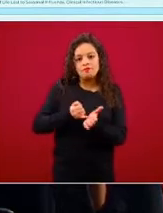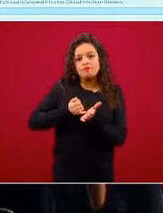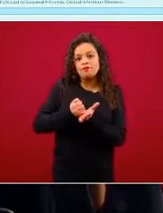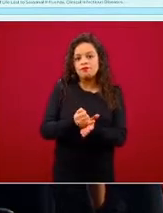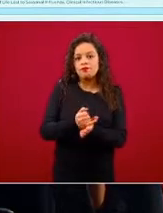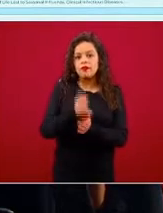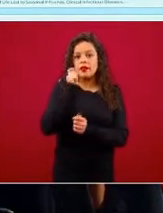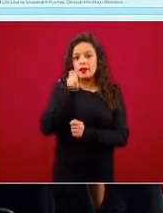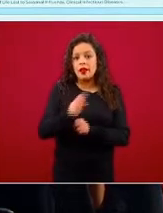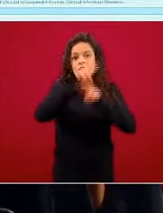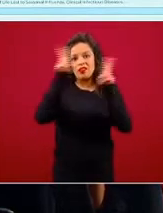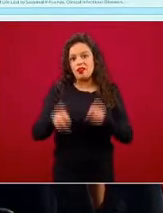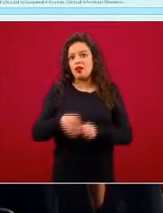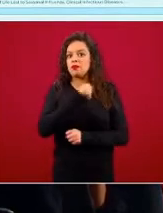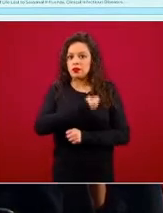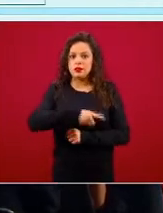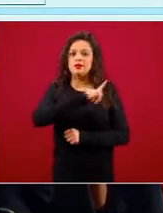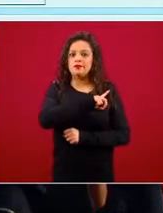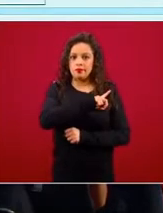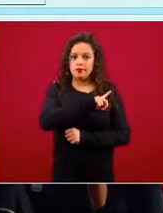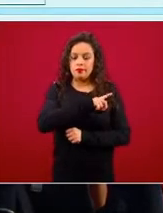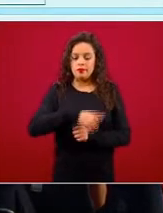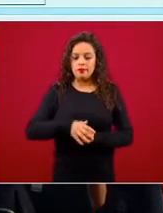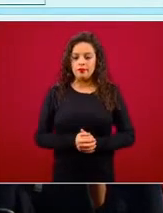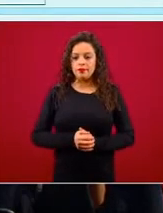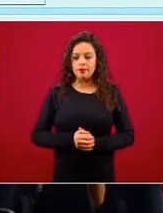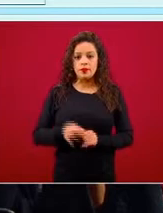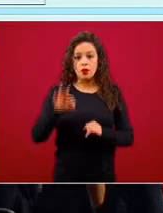On this next slide, let me show you.